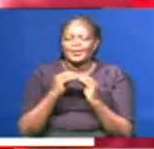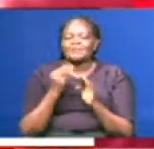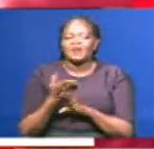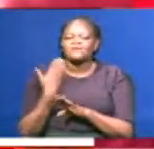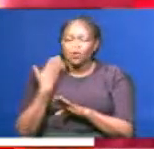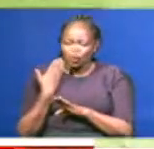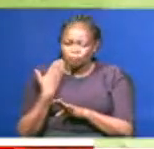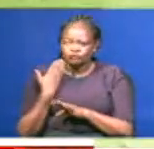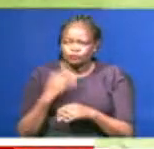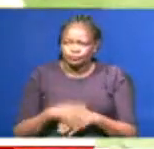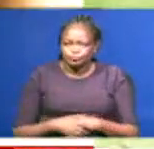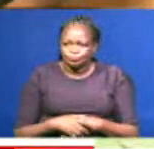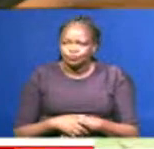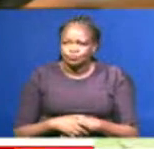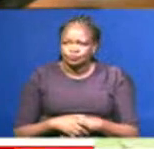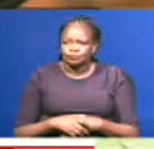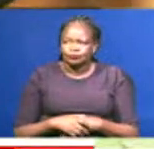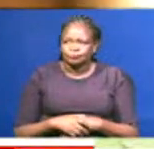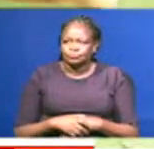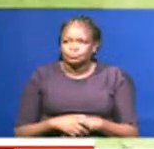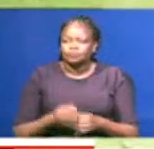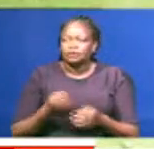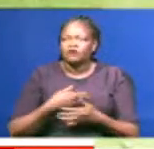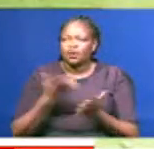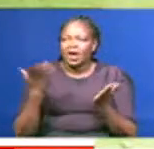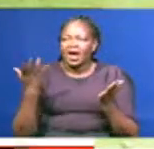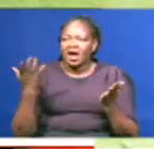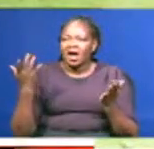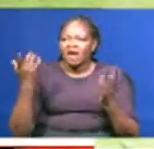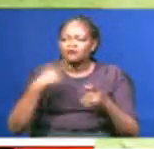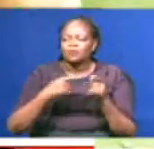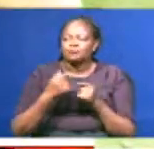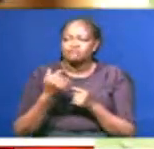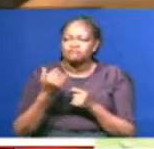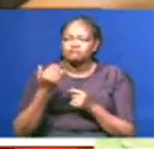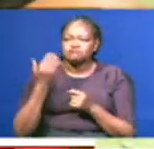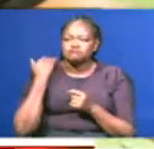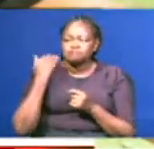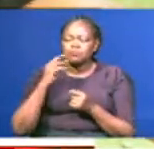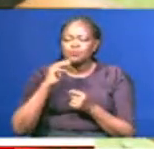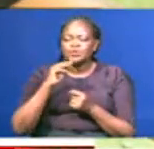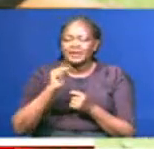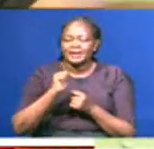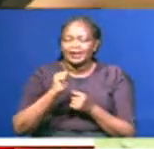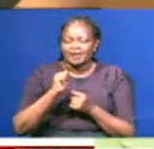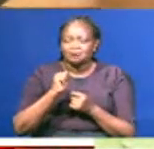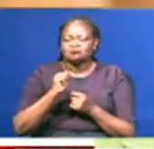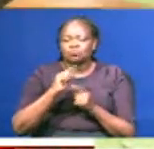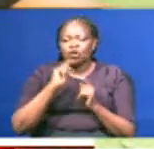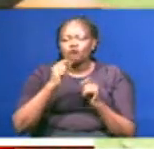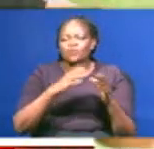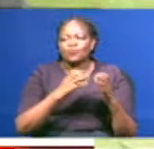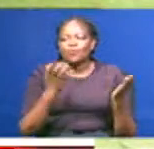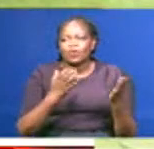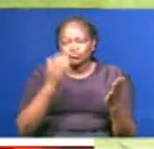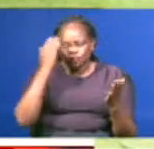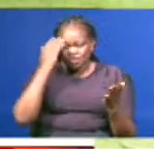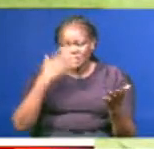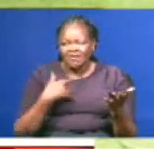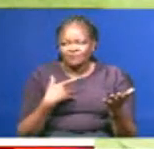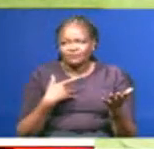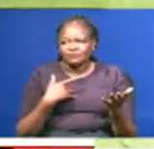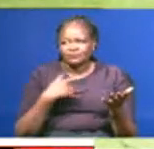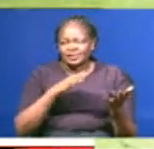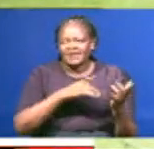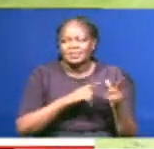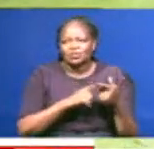been exposed to. Across from the back nine of the Muthaiga Golf Club, just where they normally have their driving range, is what is